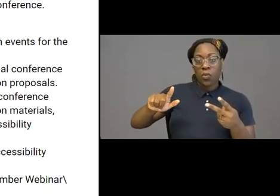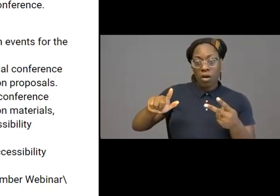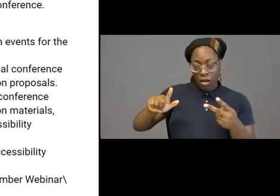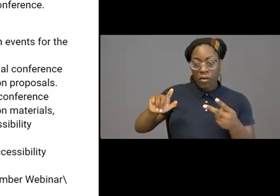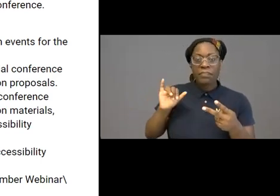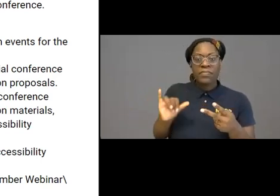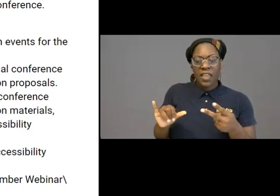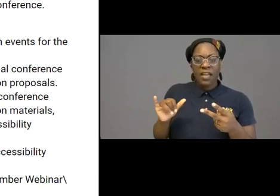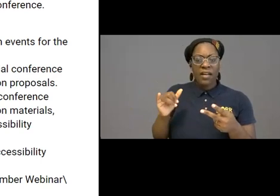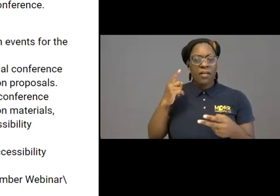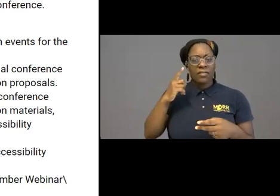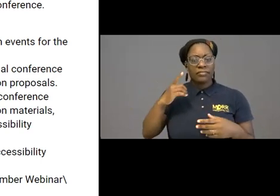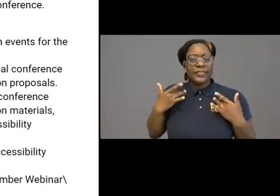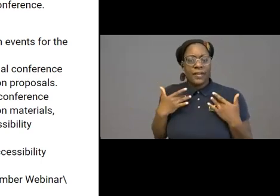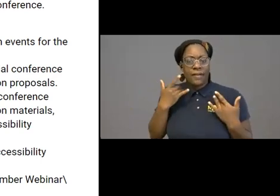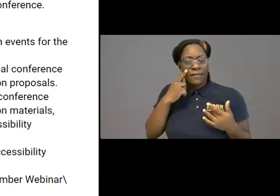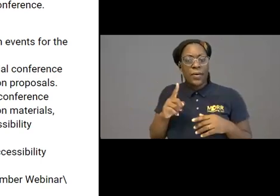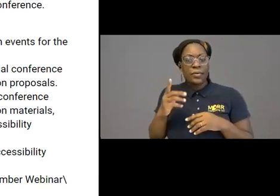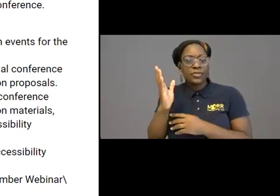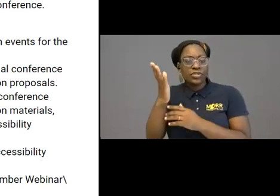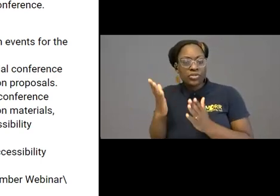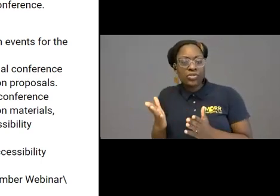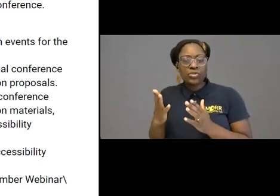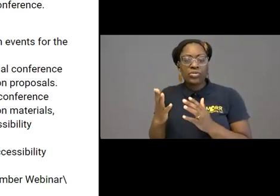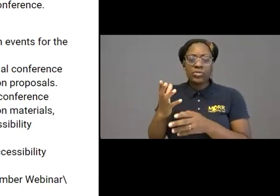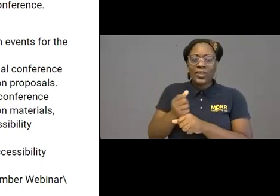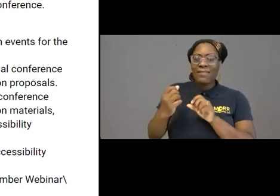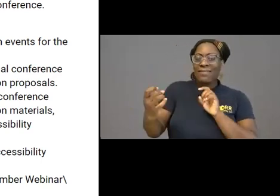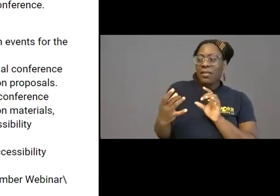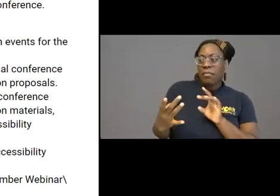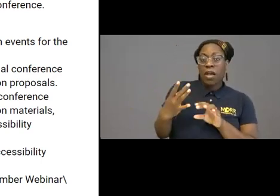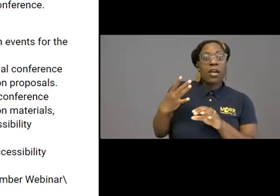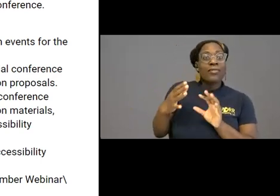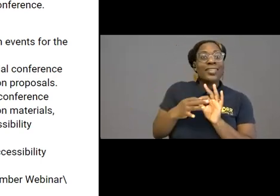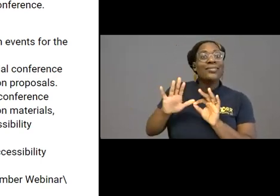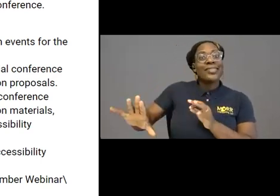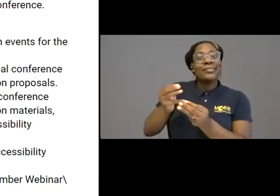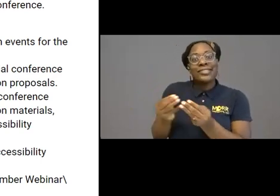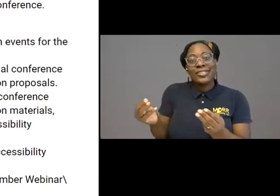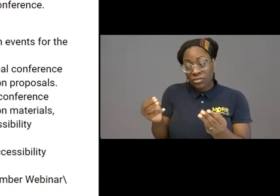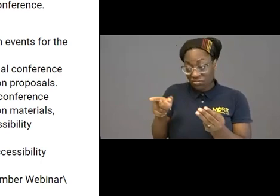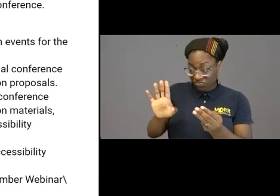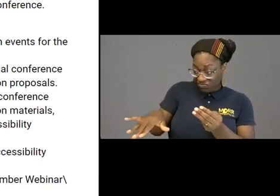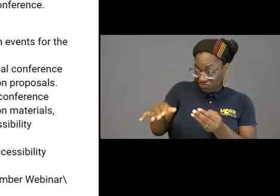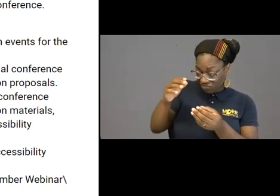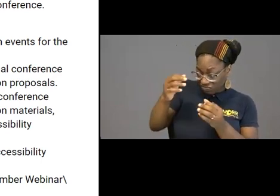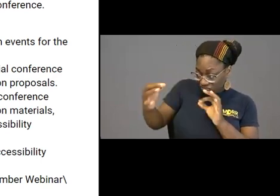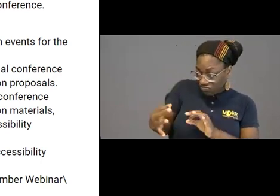digital accessibility principles presented by Janelle. I know it's come up a couple times, but that's because it was really good.